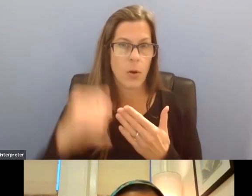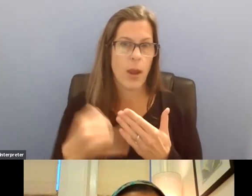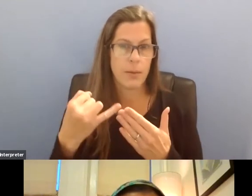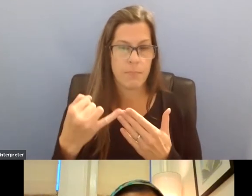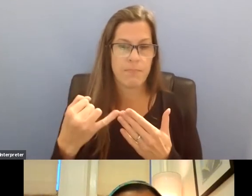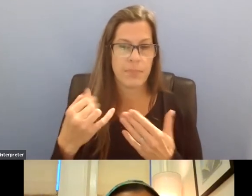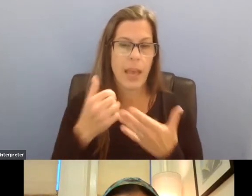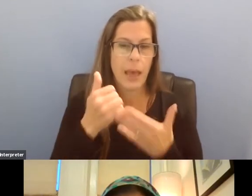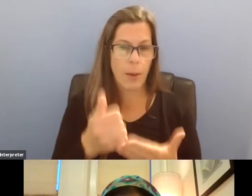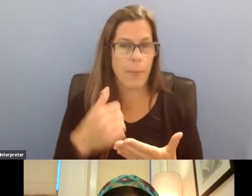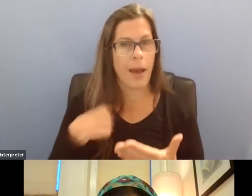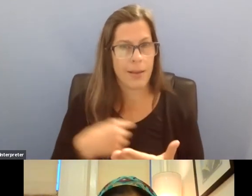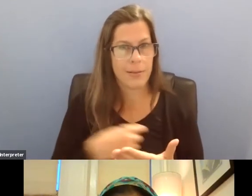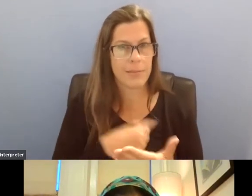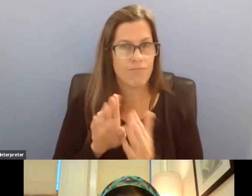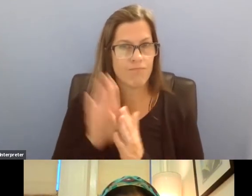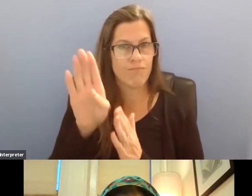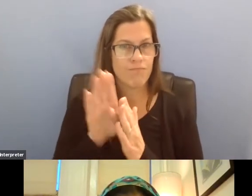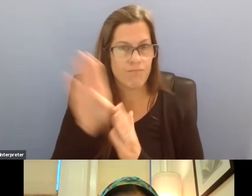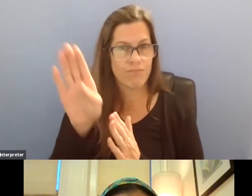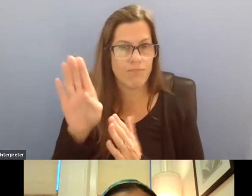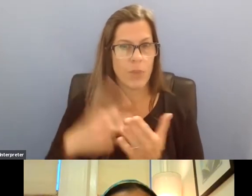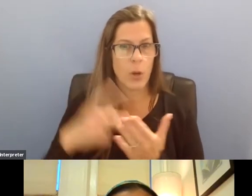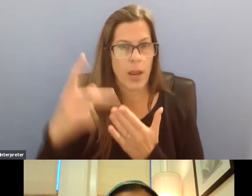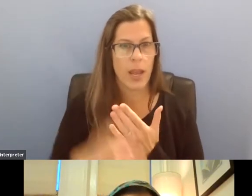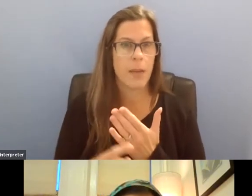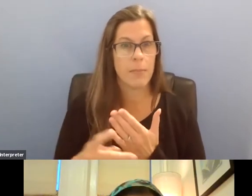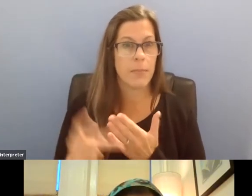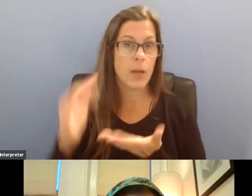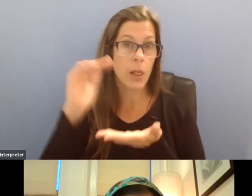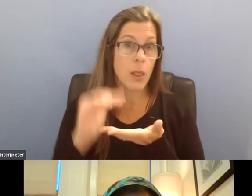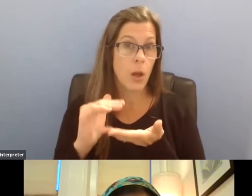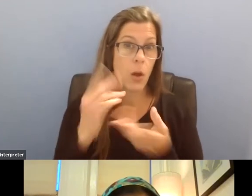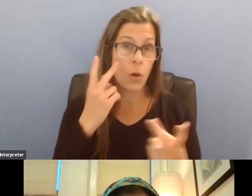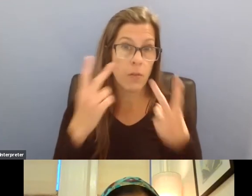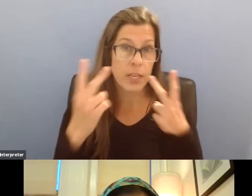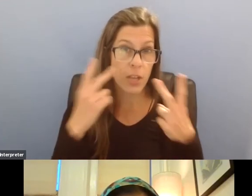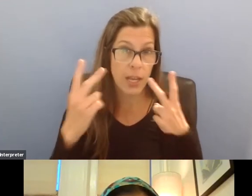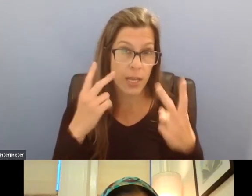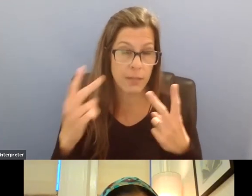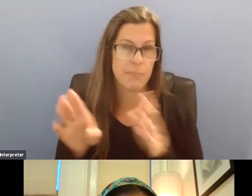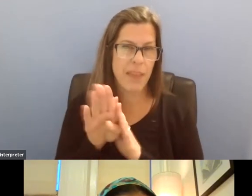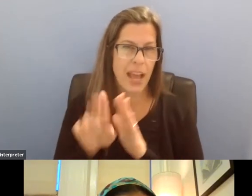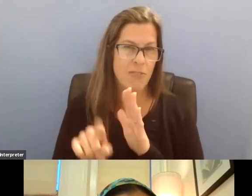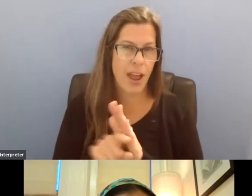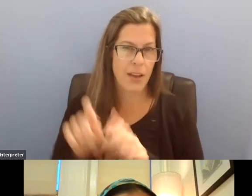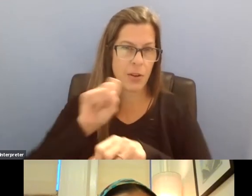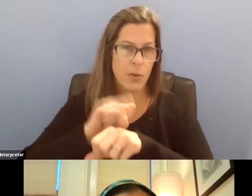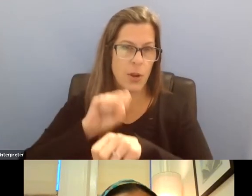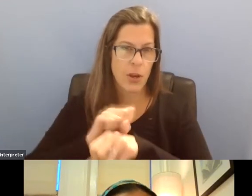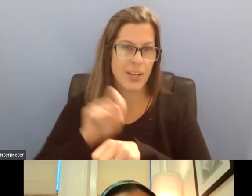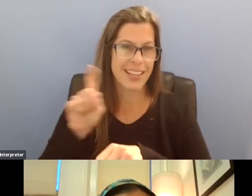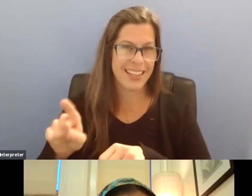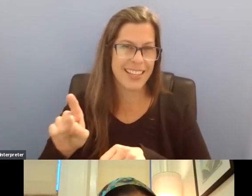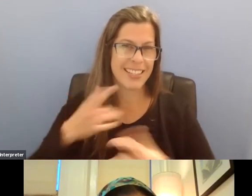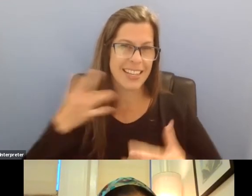Her own background is in blindness and low vision services. So this particular webinar is extremely exciting for us.